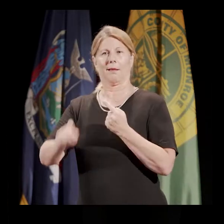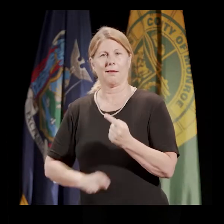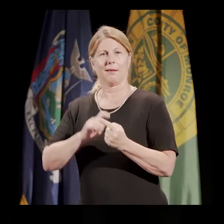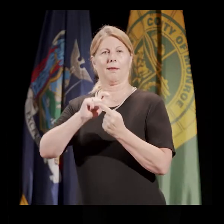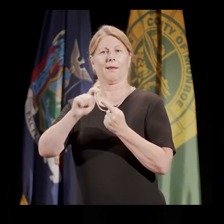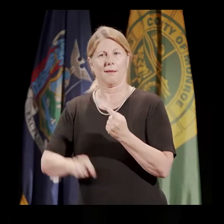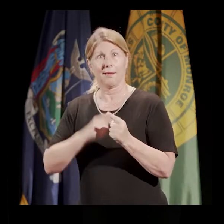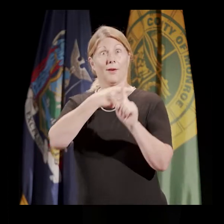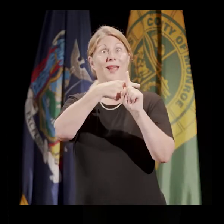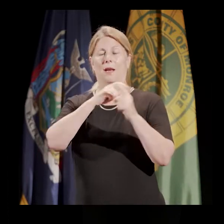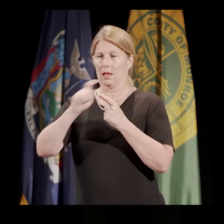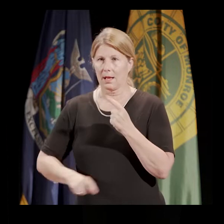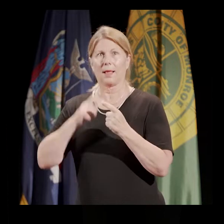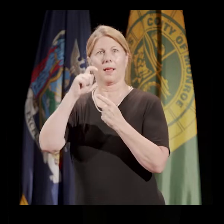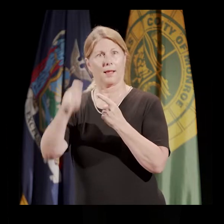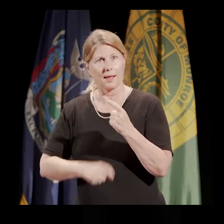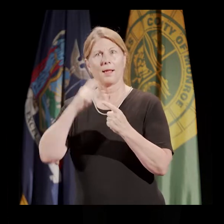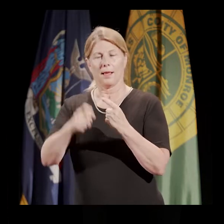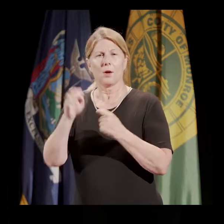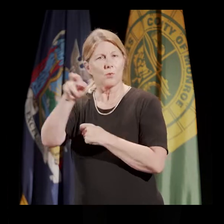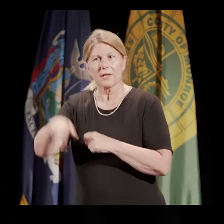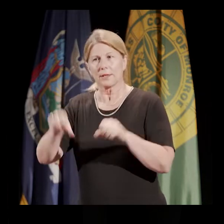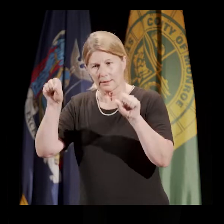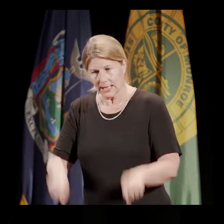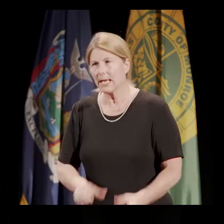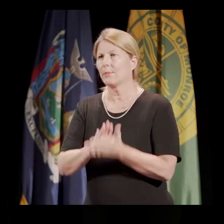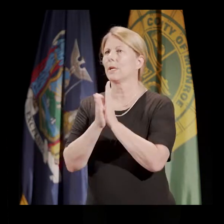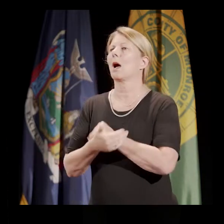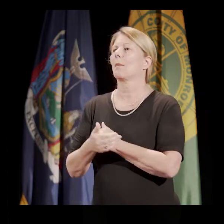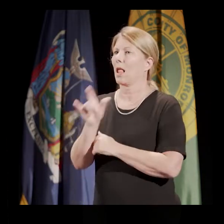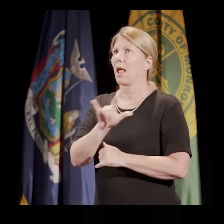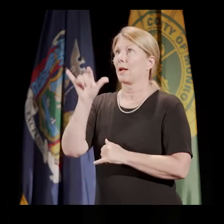greatness. Rochester can be one of those cities.